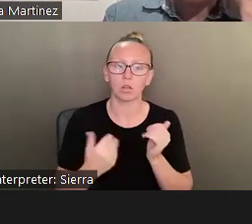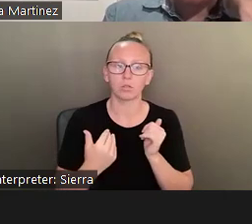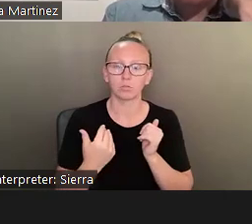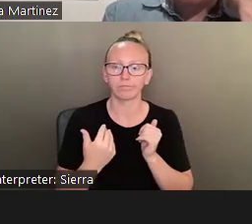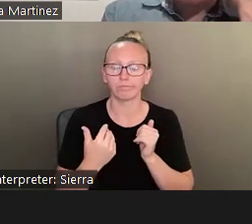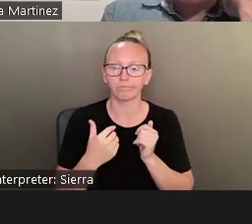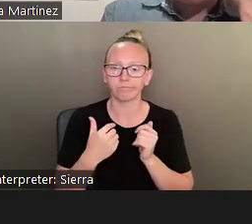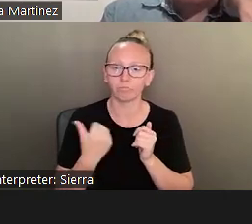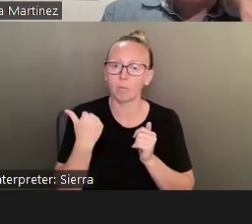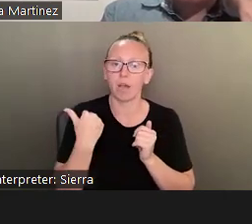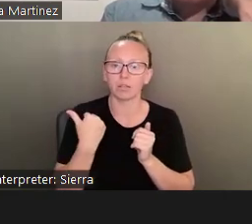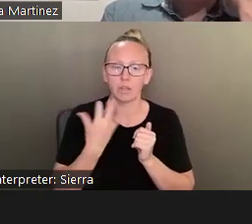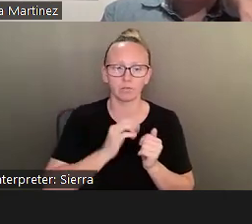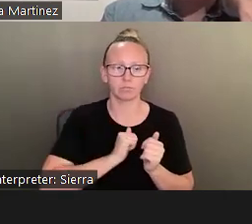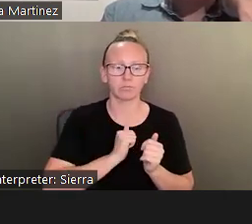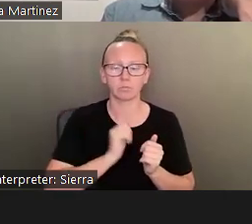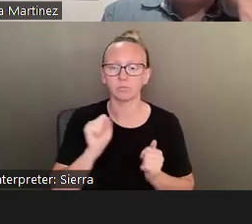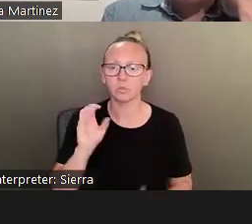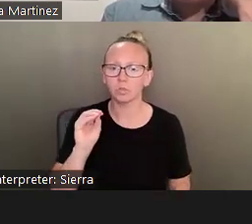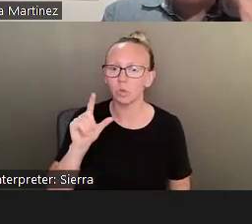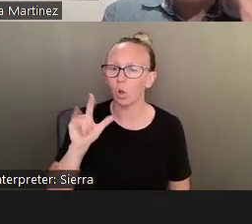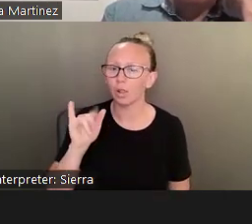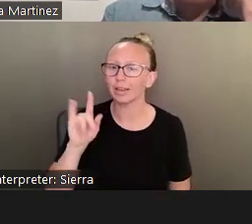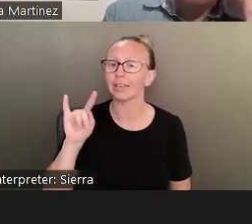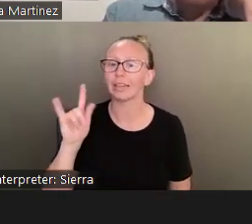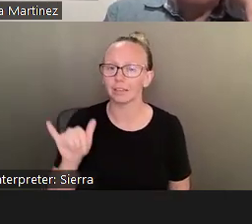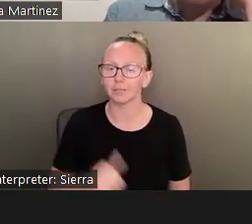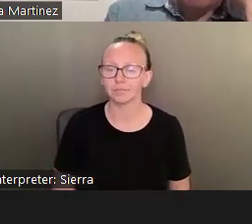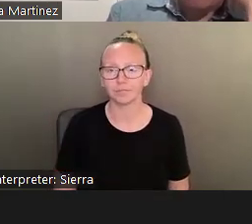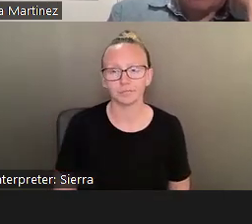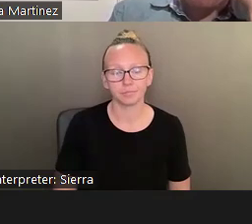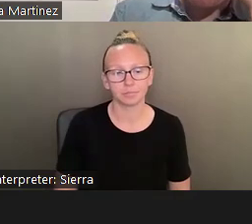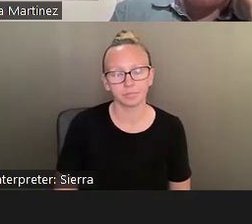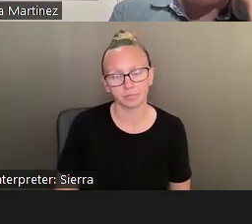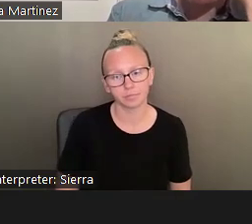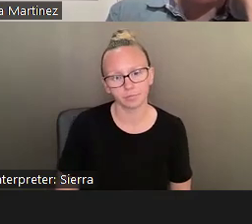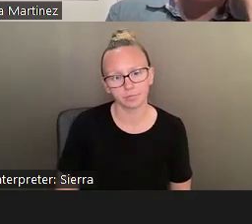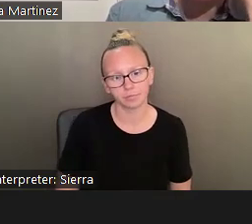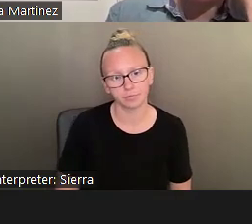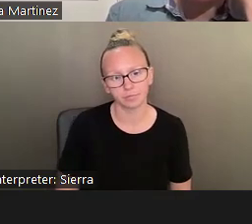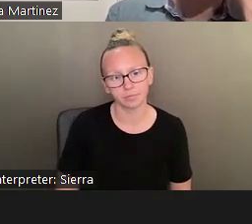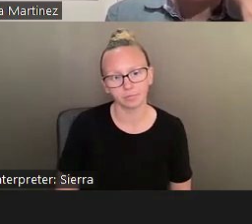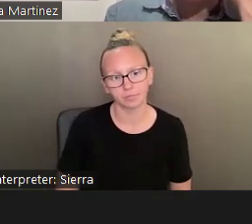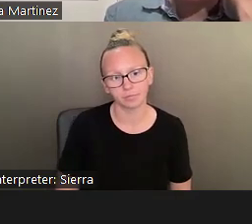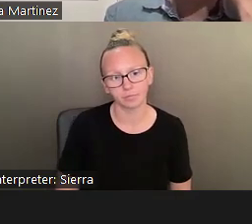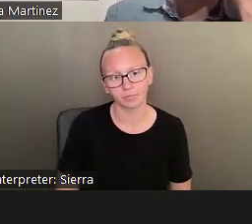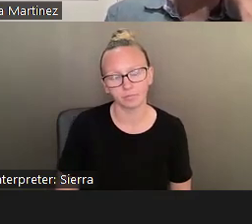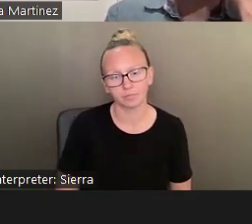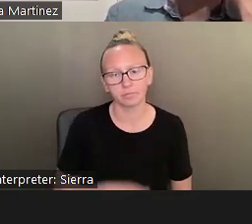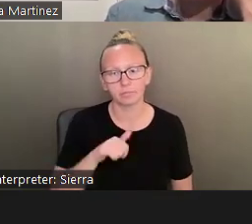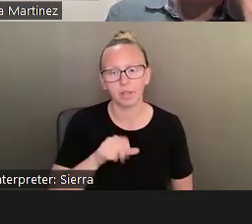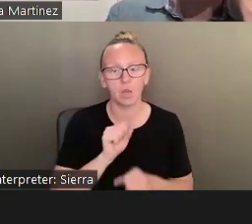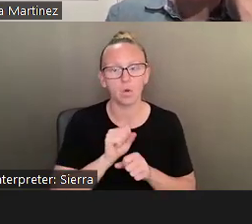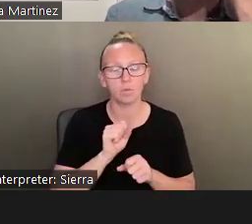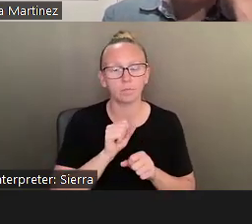solidity? And this comes specifically from the work of Mel Baggs, who